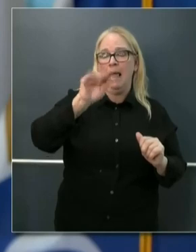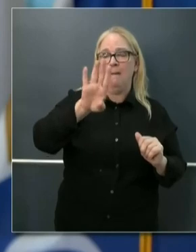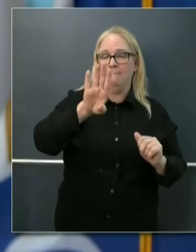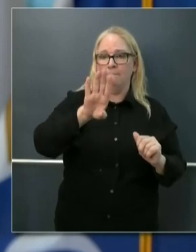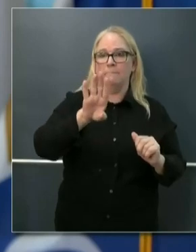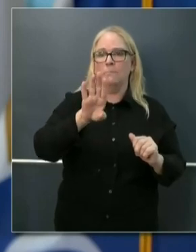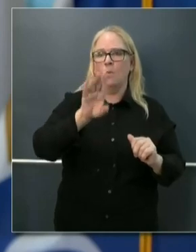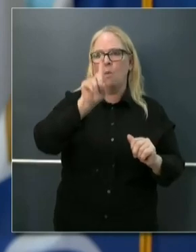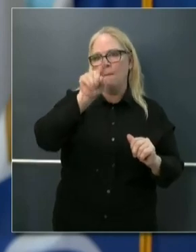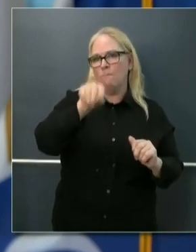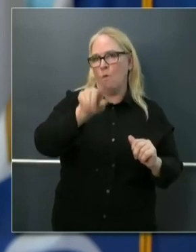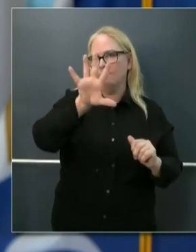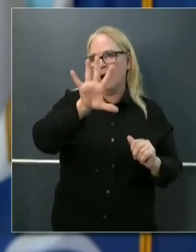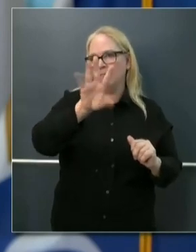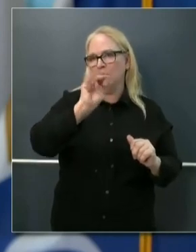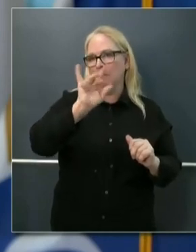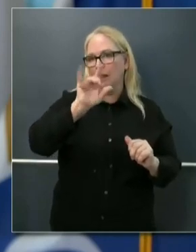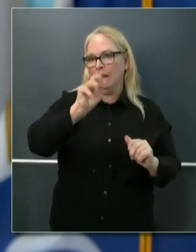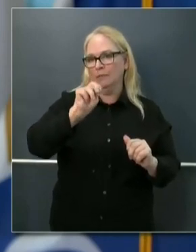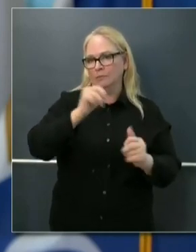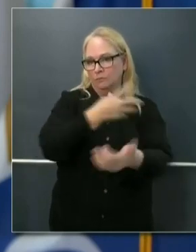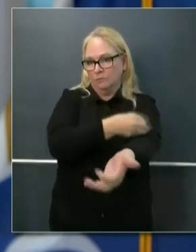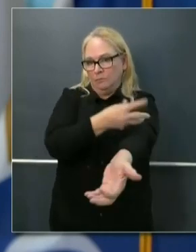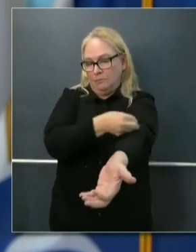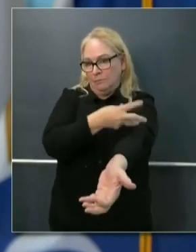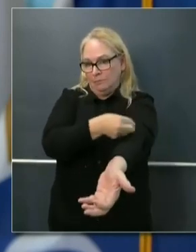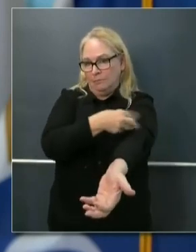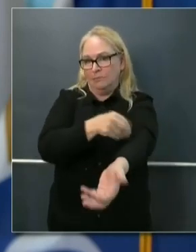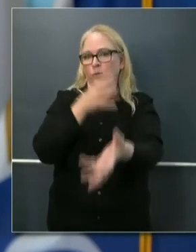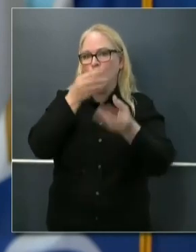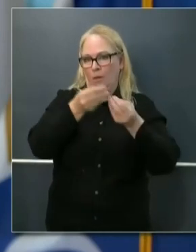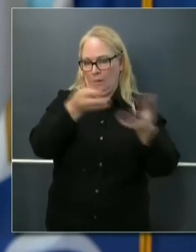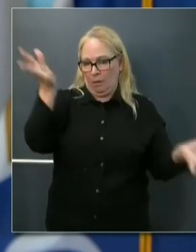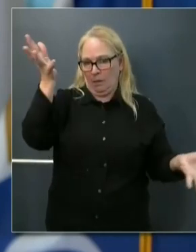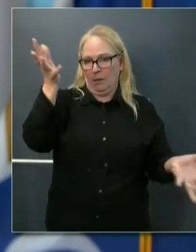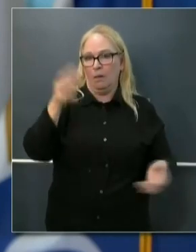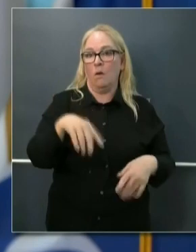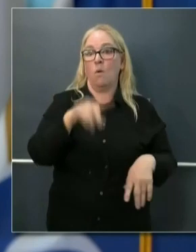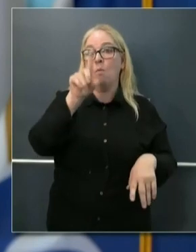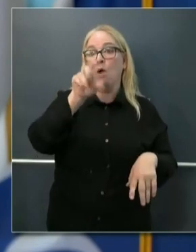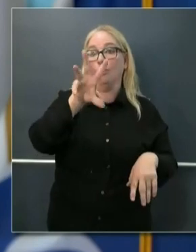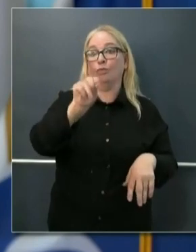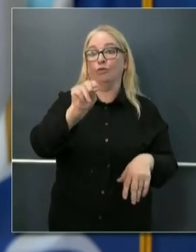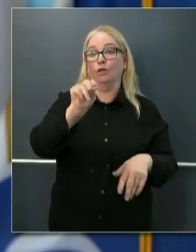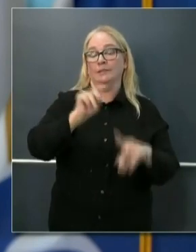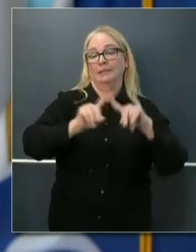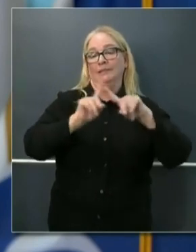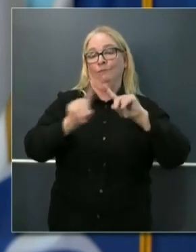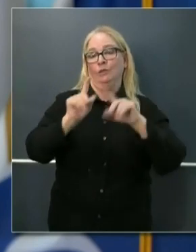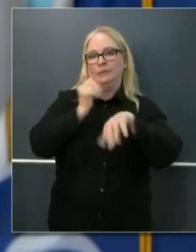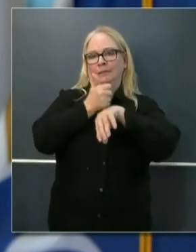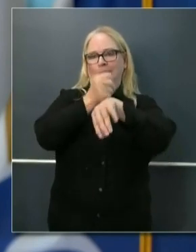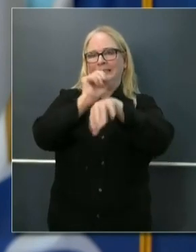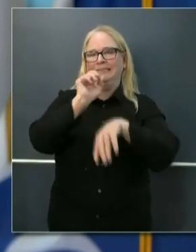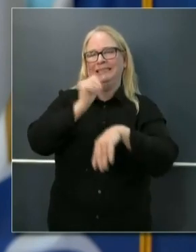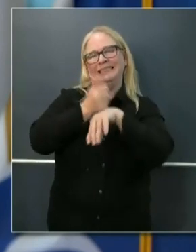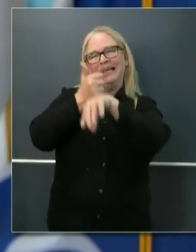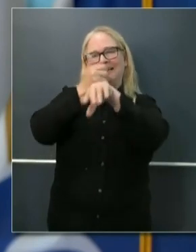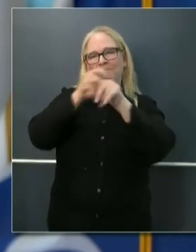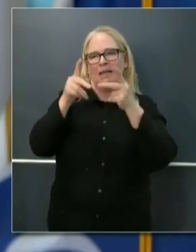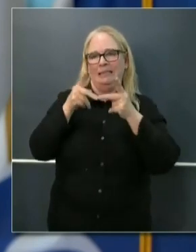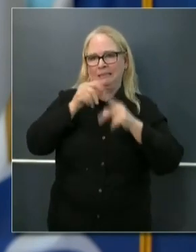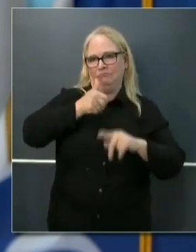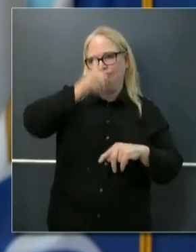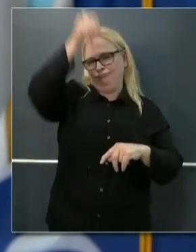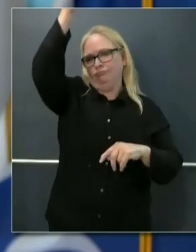serology tests that we've procured that will be distributing to 130 sites in the state of California. I mentioned 2 days ago